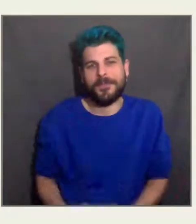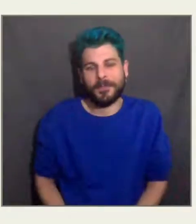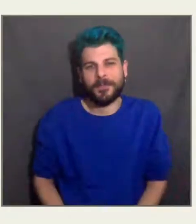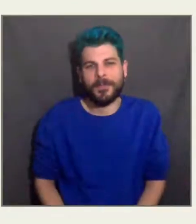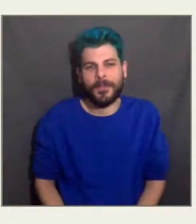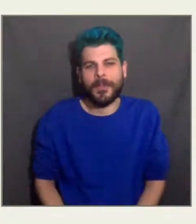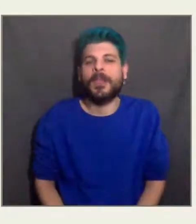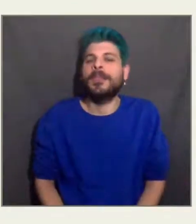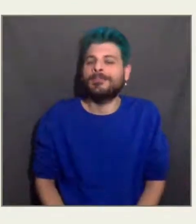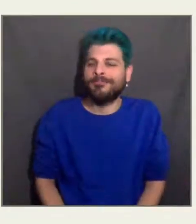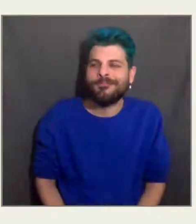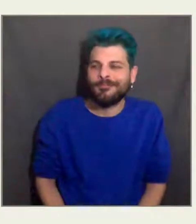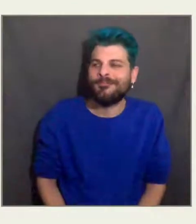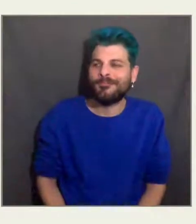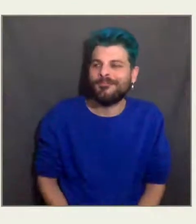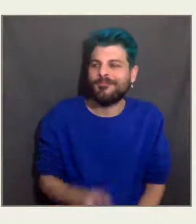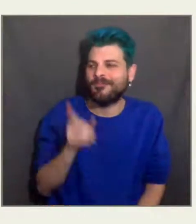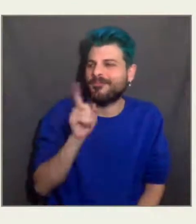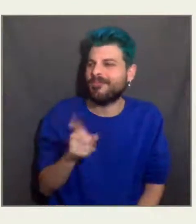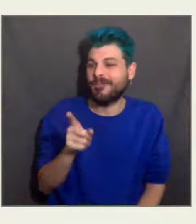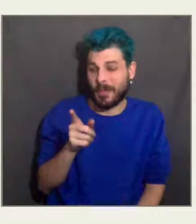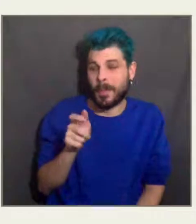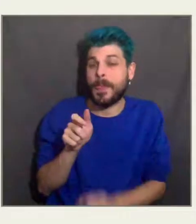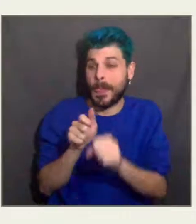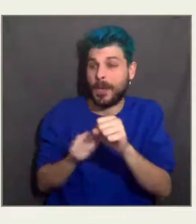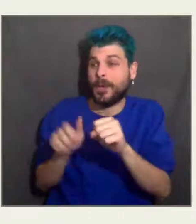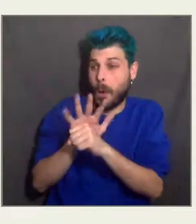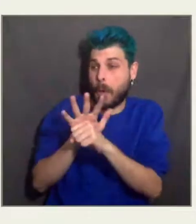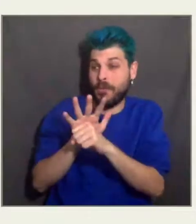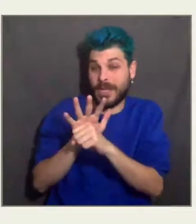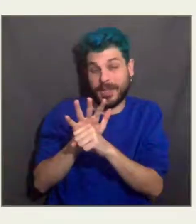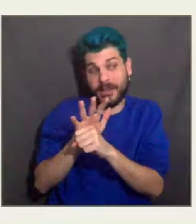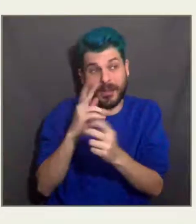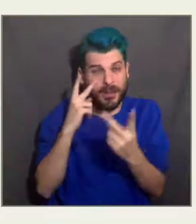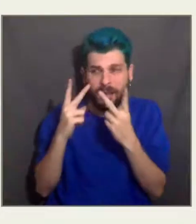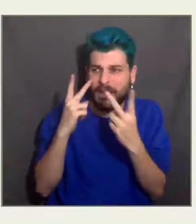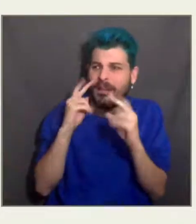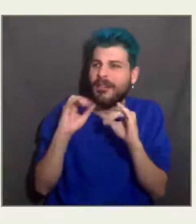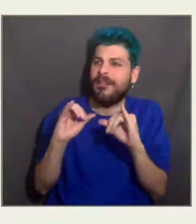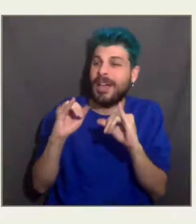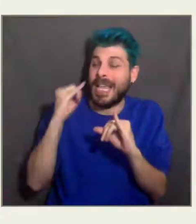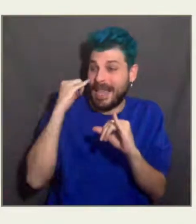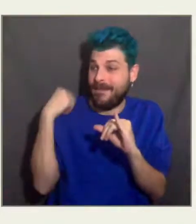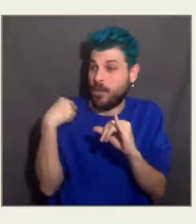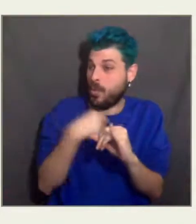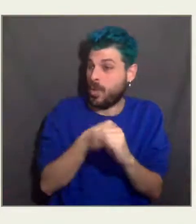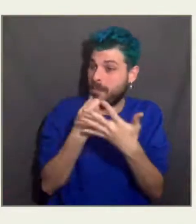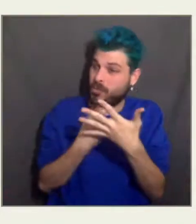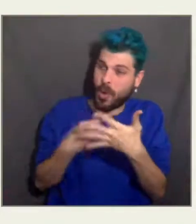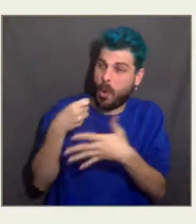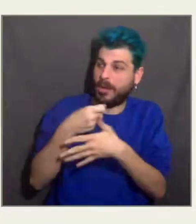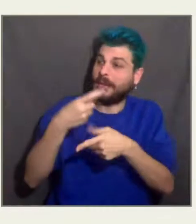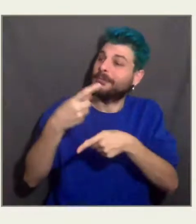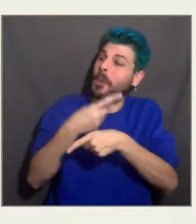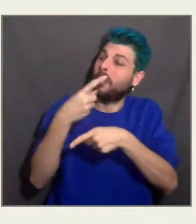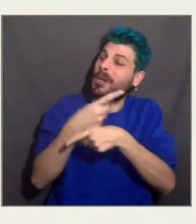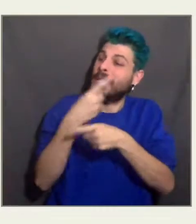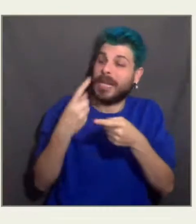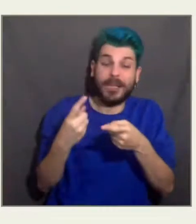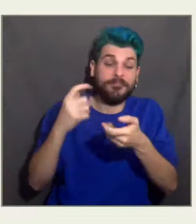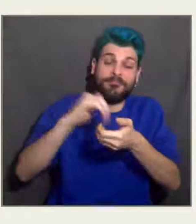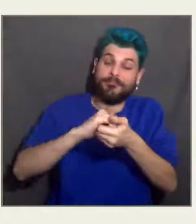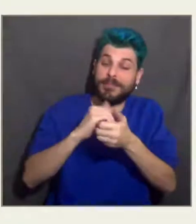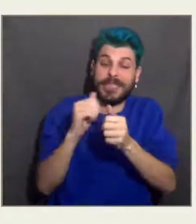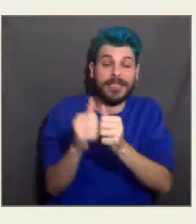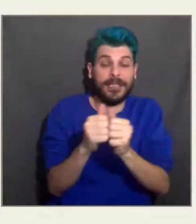taught me is that as a group, we can do anything if we prioritize it right. Things we never thought we could do. That's right. 2 years